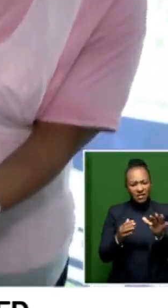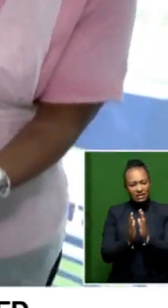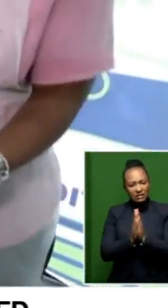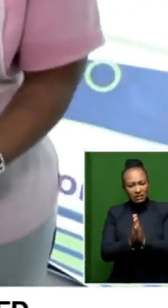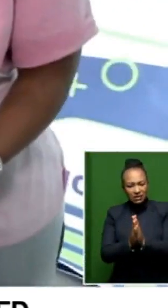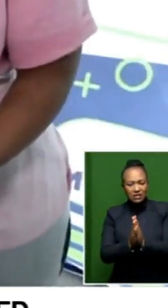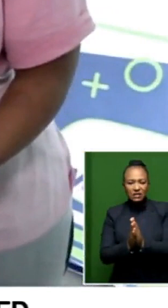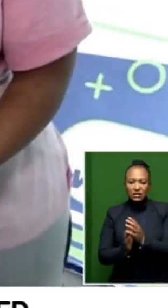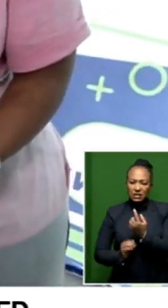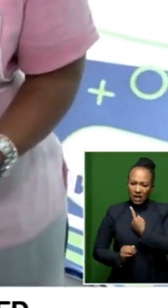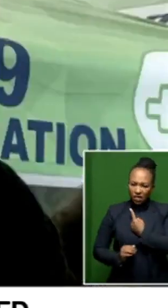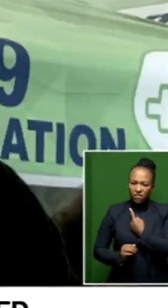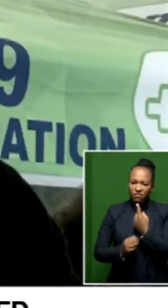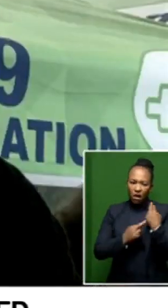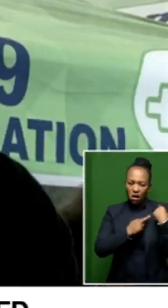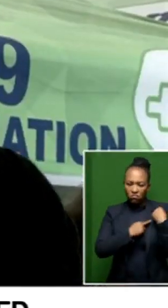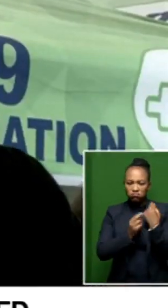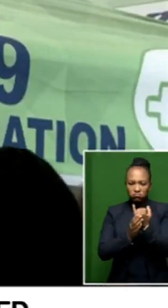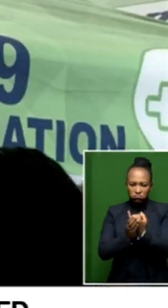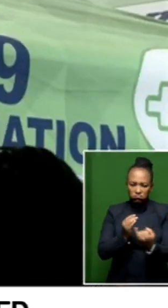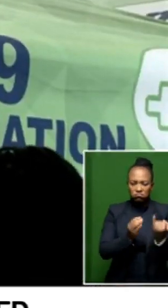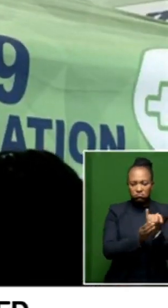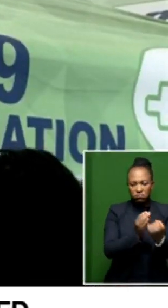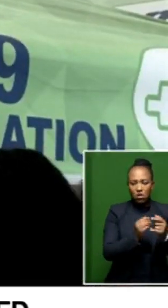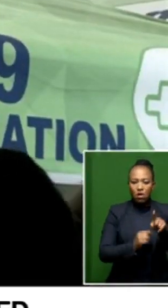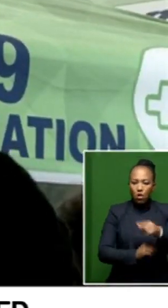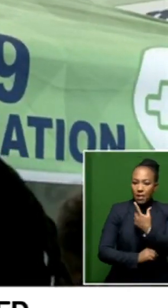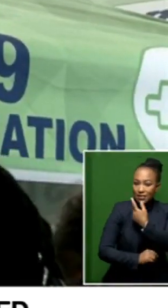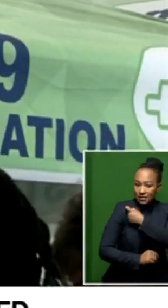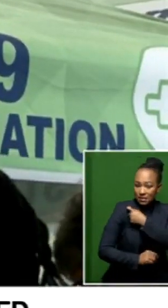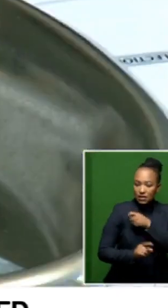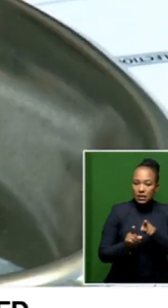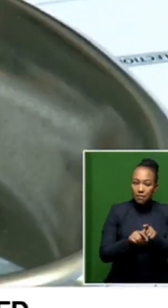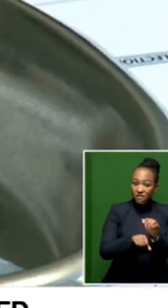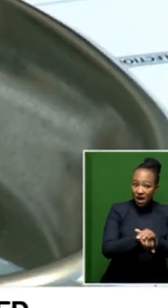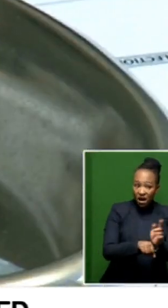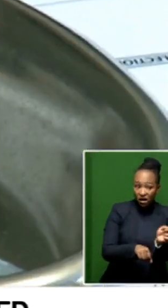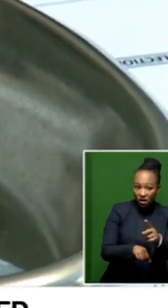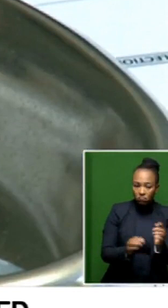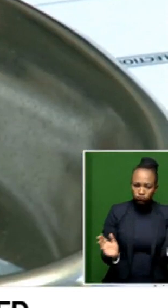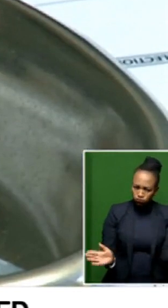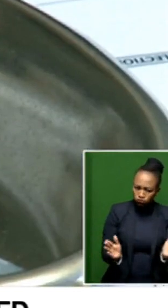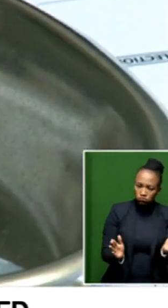individual responsibility for their safety by vaccinating and encouraging friends and family to do the